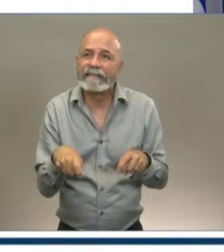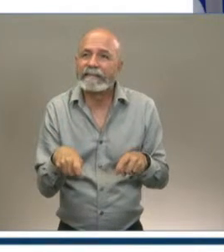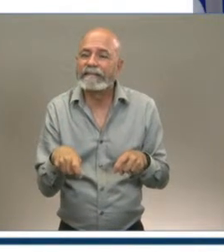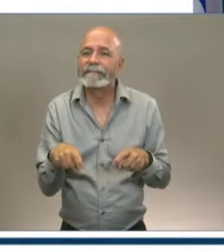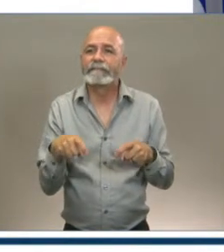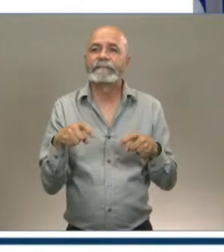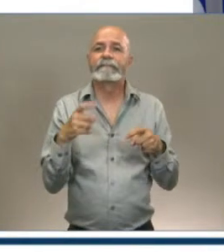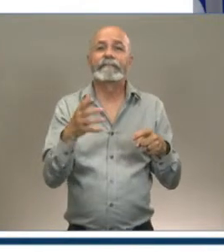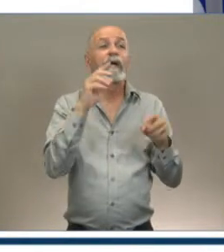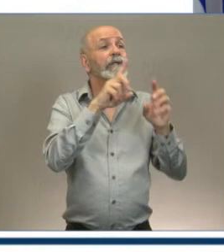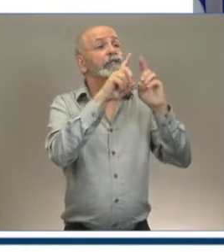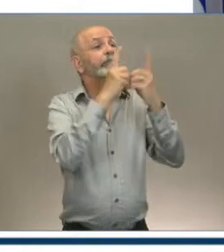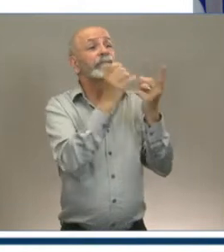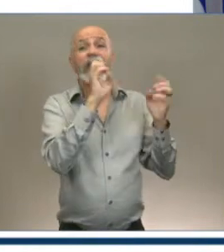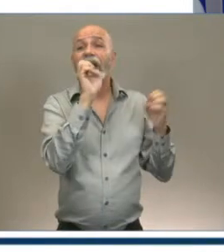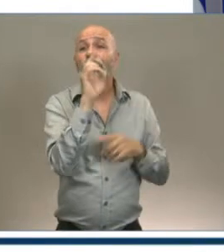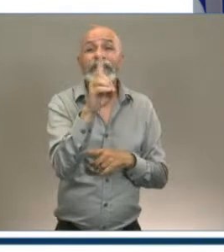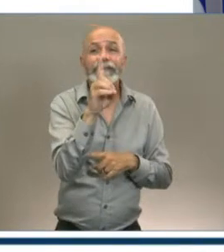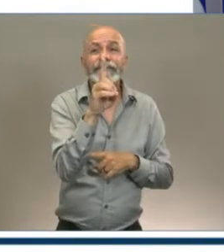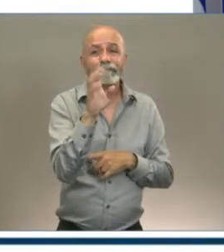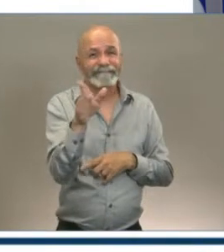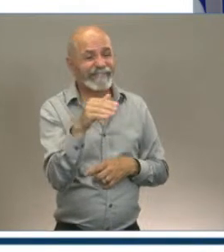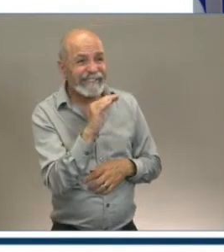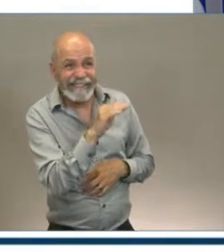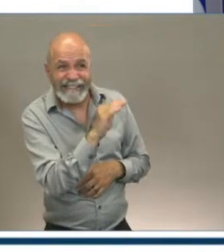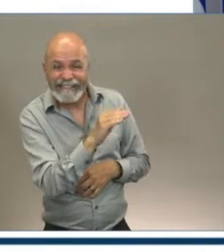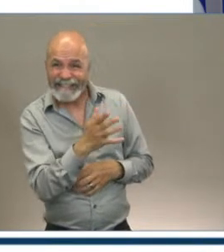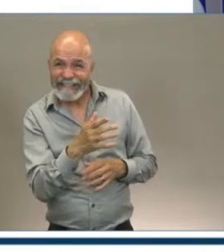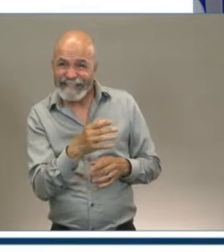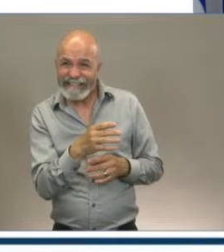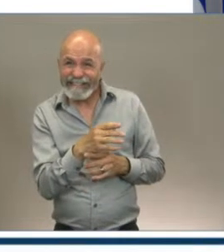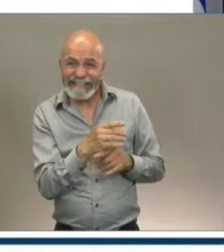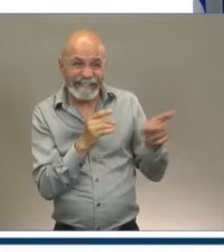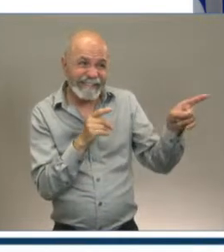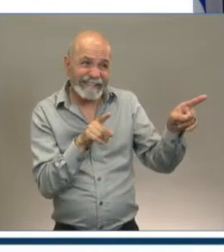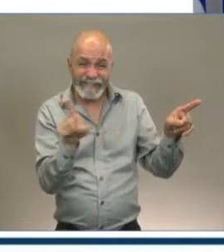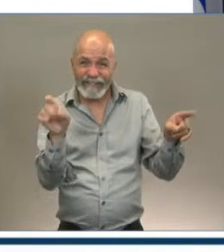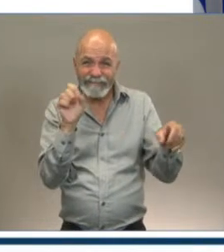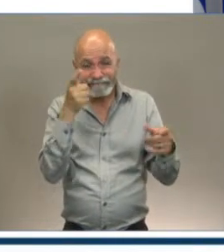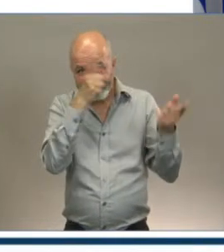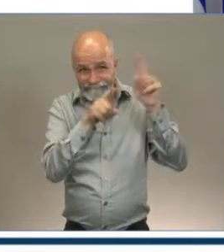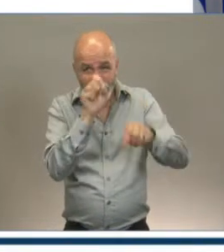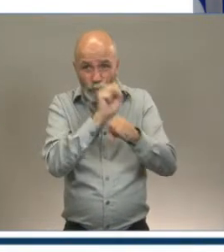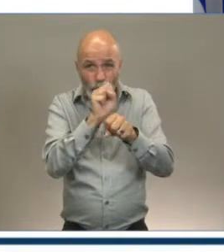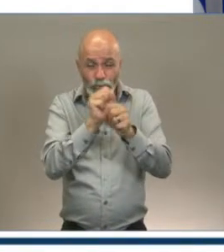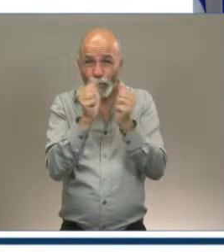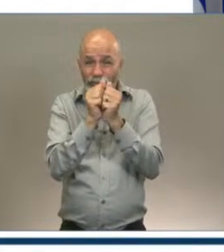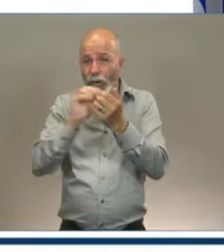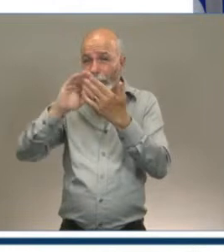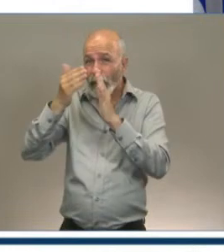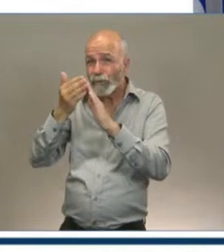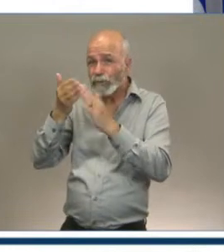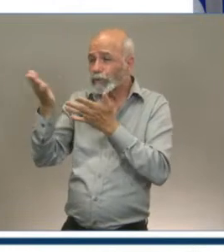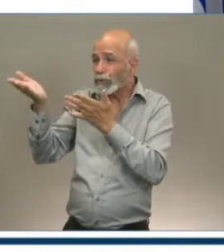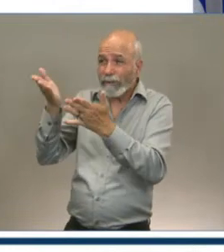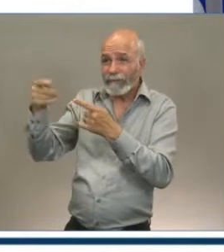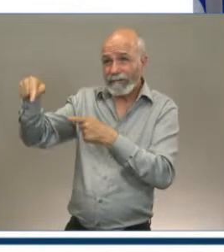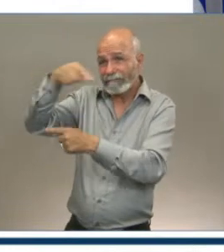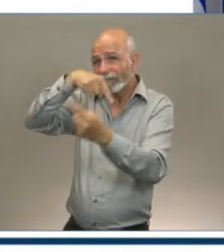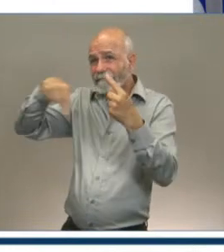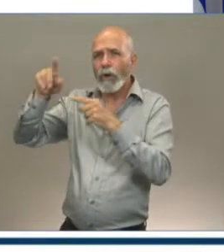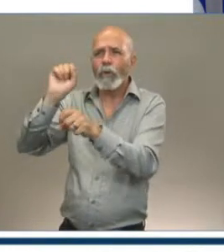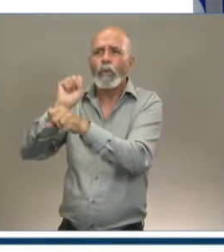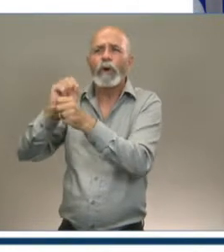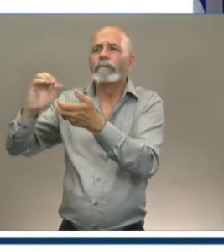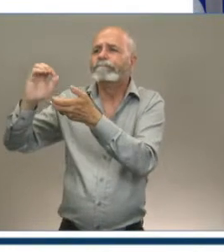Department of Education to collaborate with community services, determine what type of programming, what type of financial resources